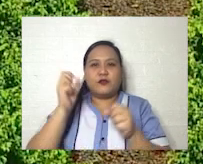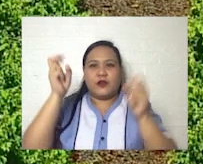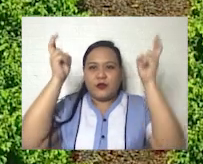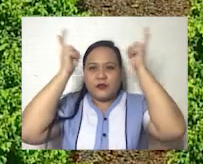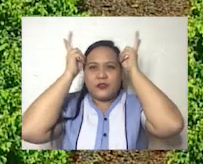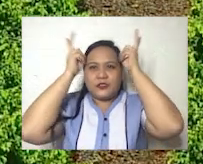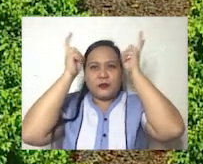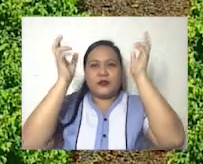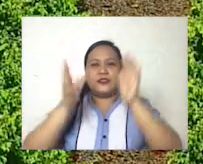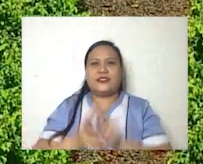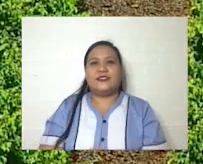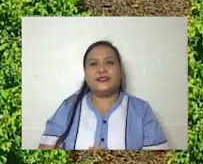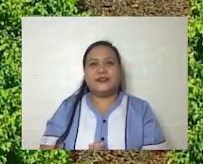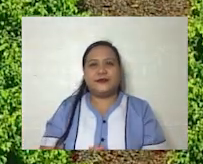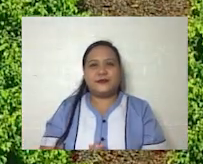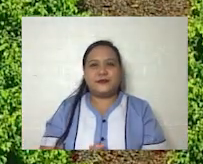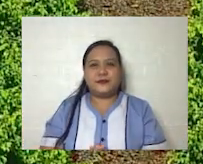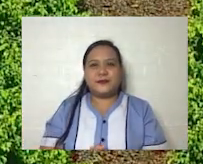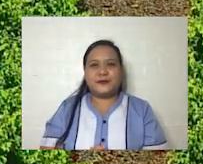vegetables.